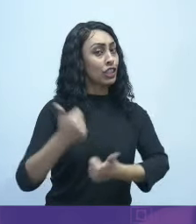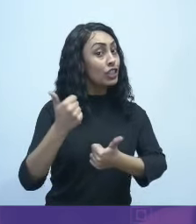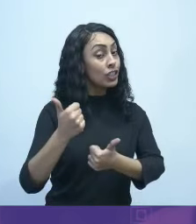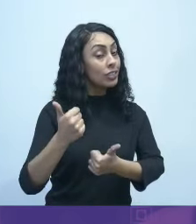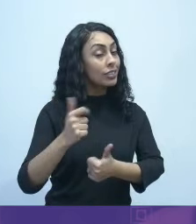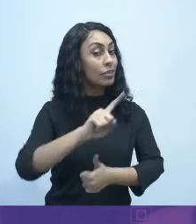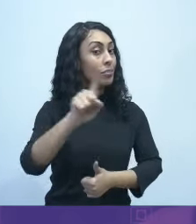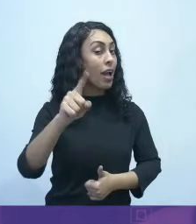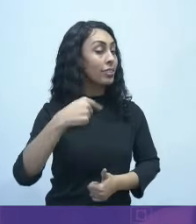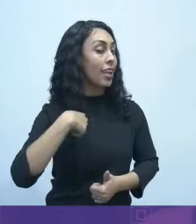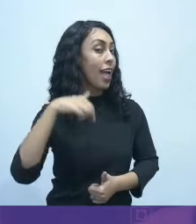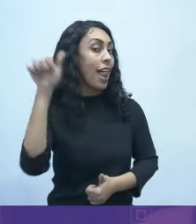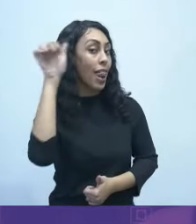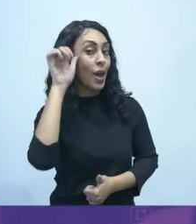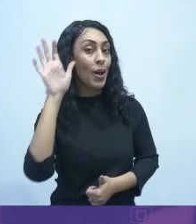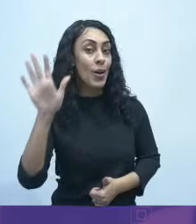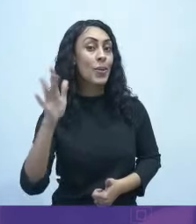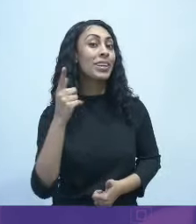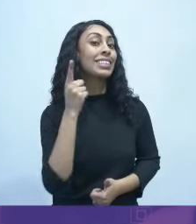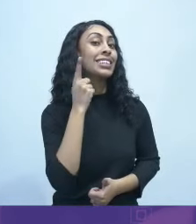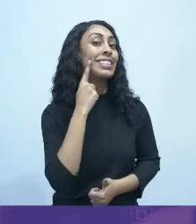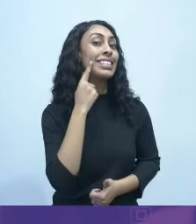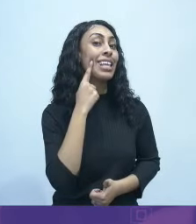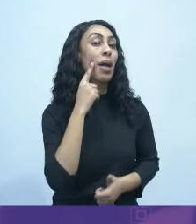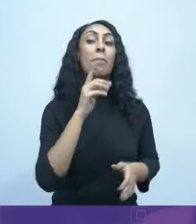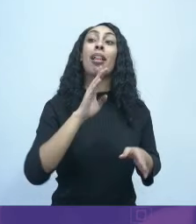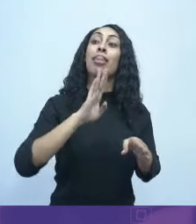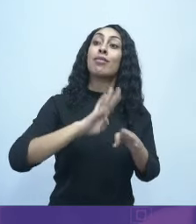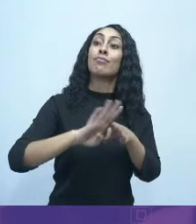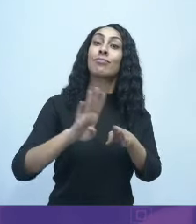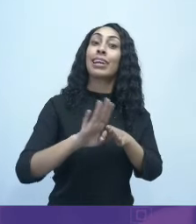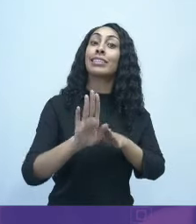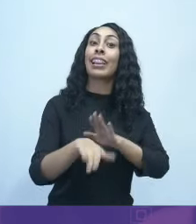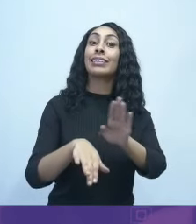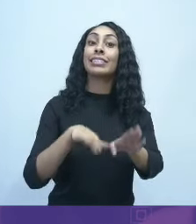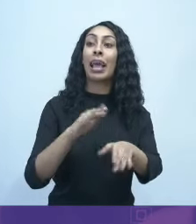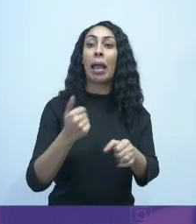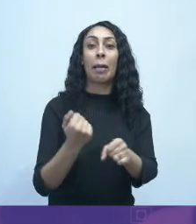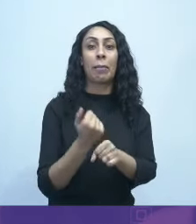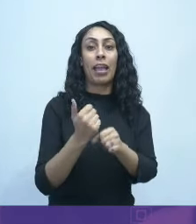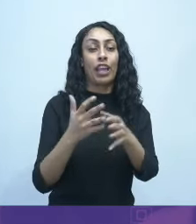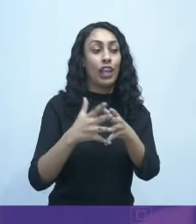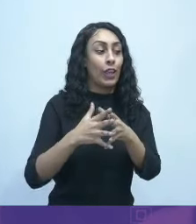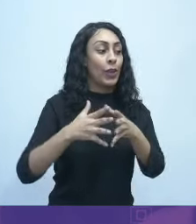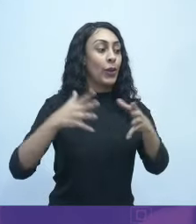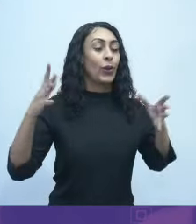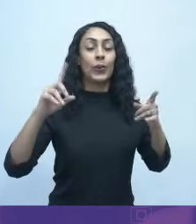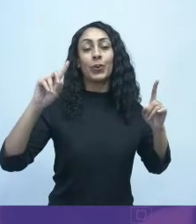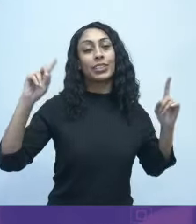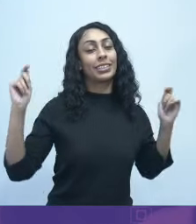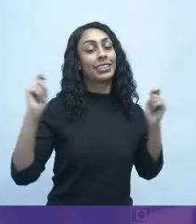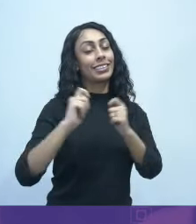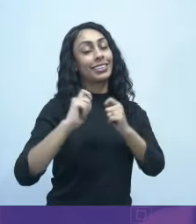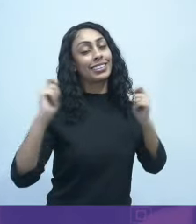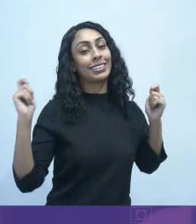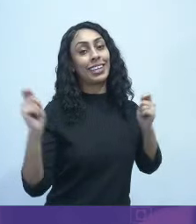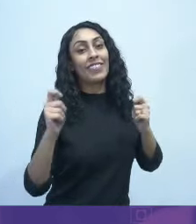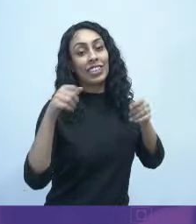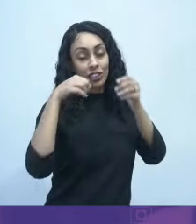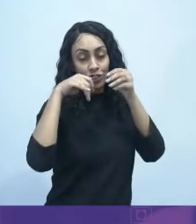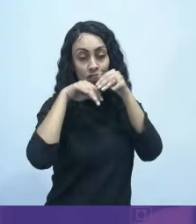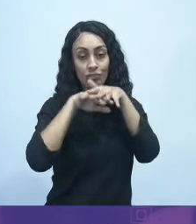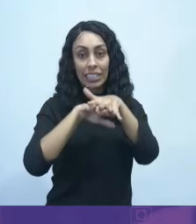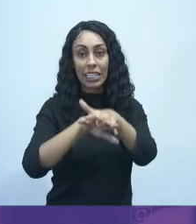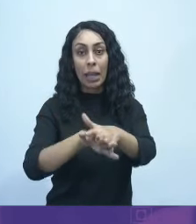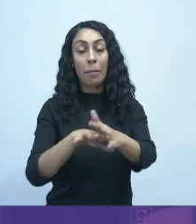I'm hearing is that simple and practical steps make a huge difference, not least streamlining access